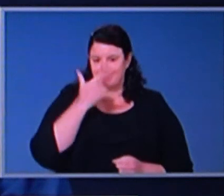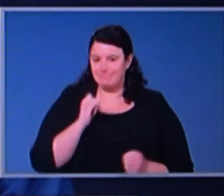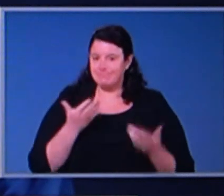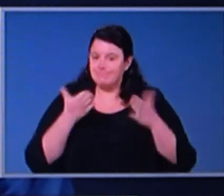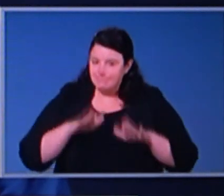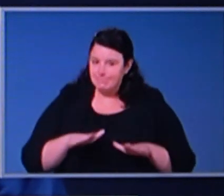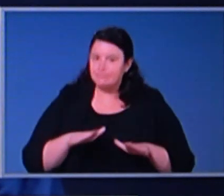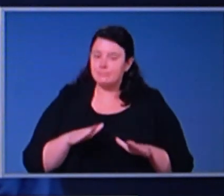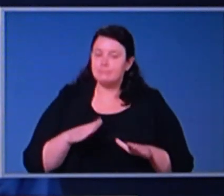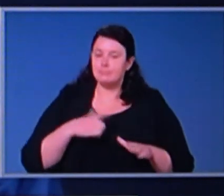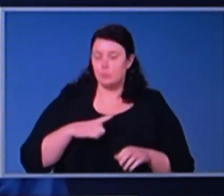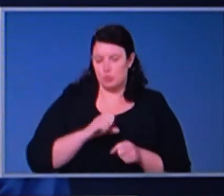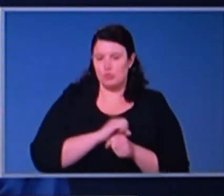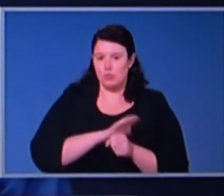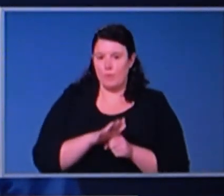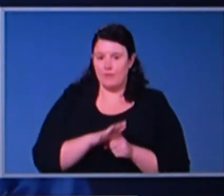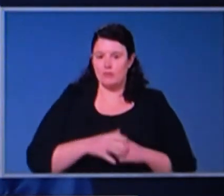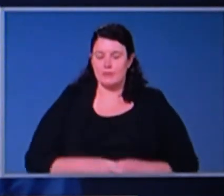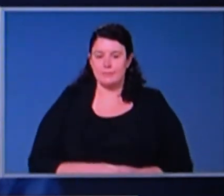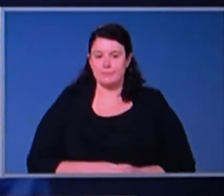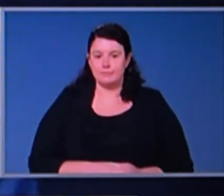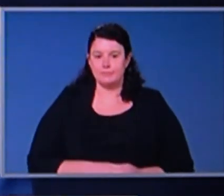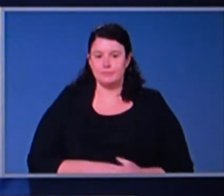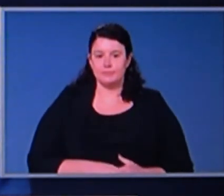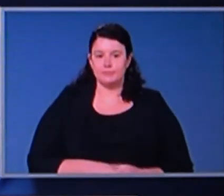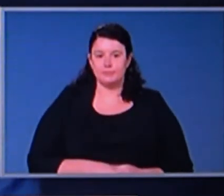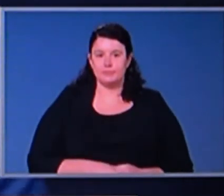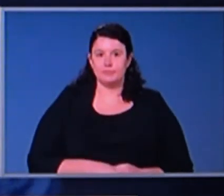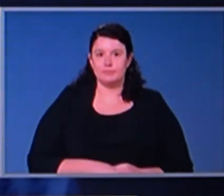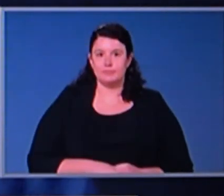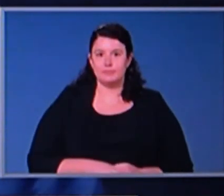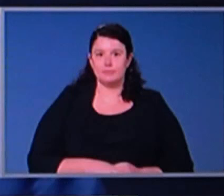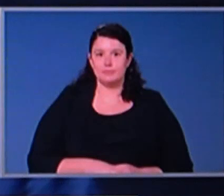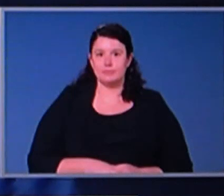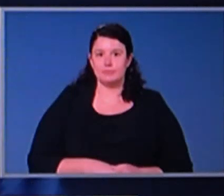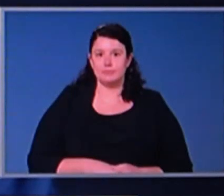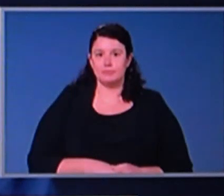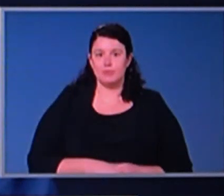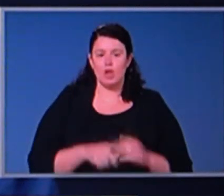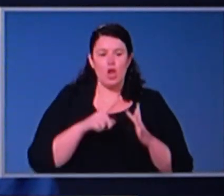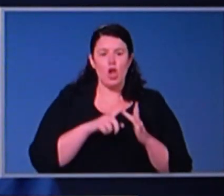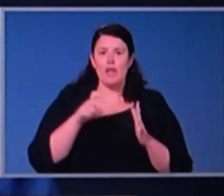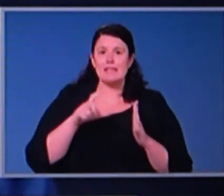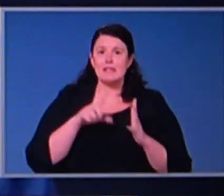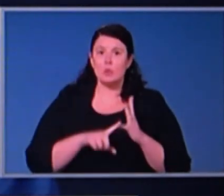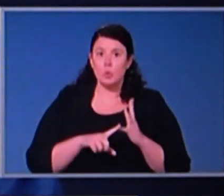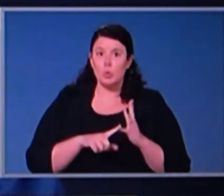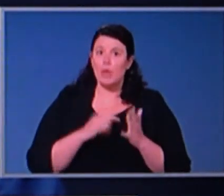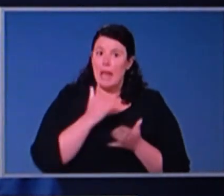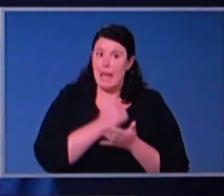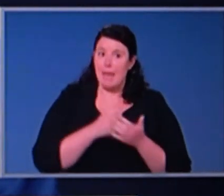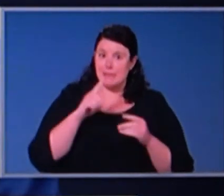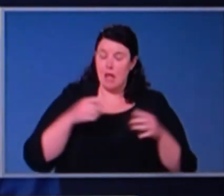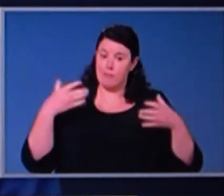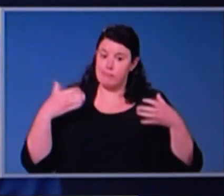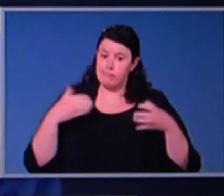coronavirus-related disease. Fortunately, the number of people in intensive care units is dropping, only